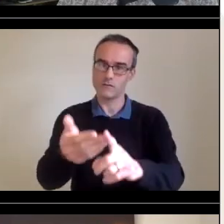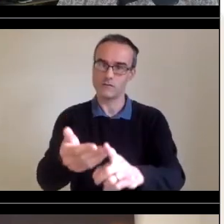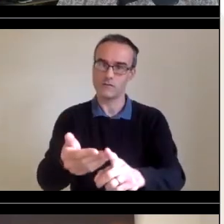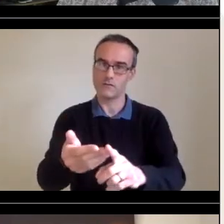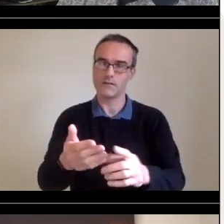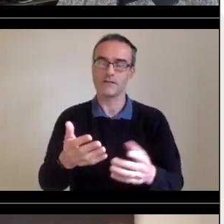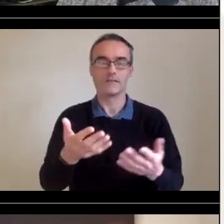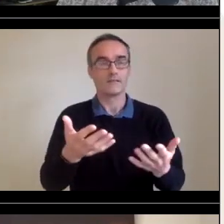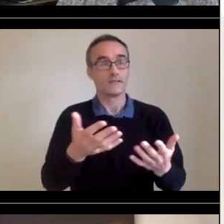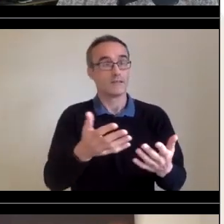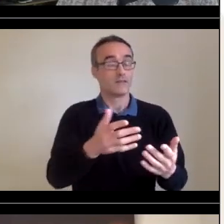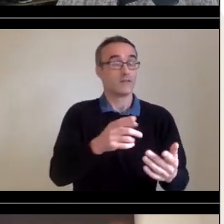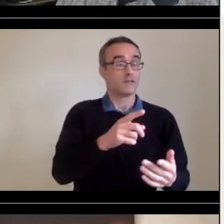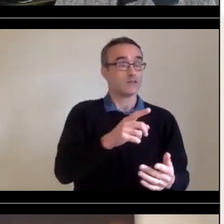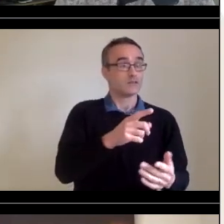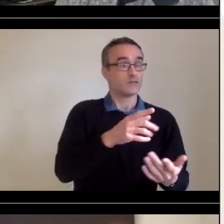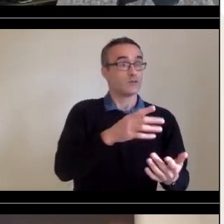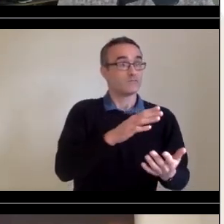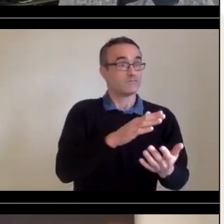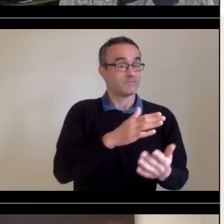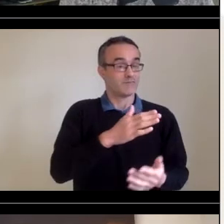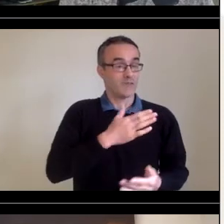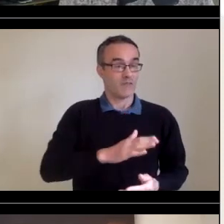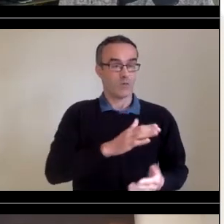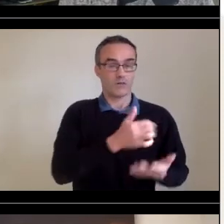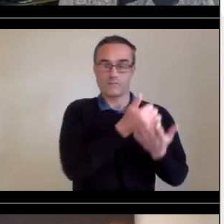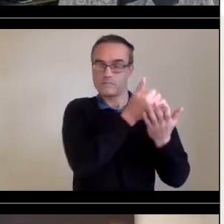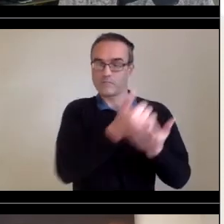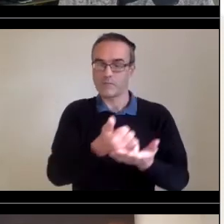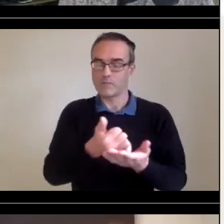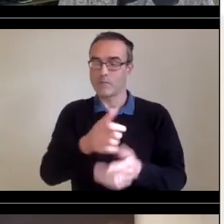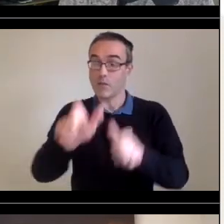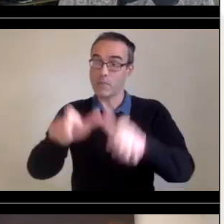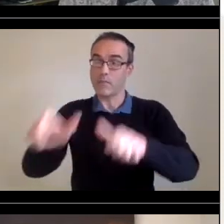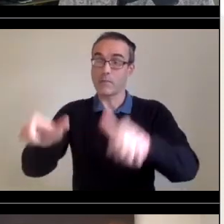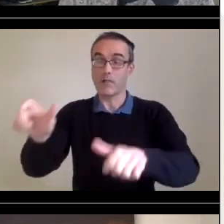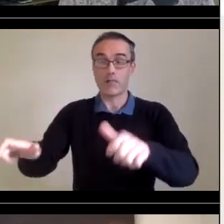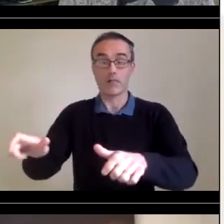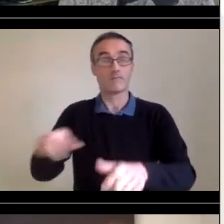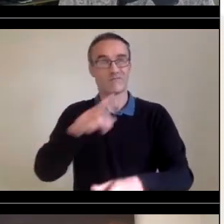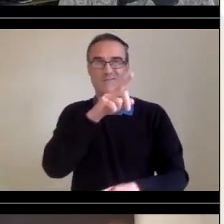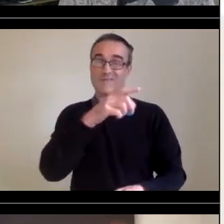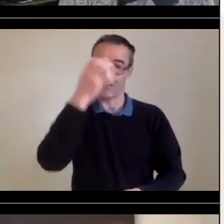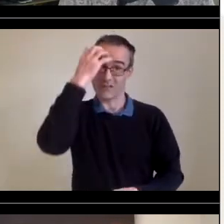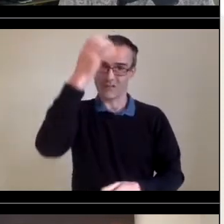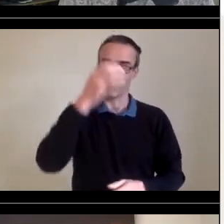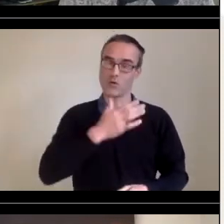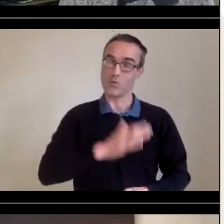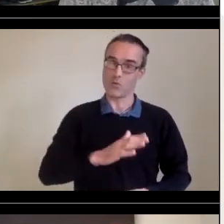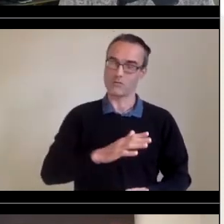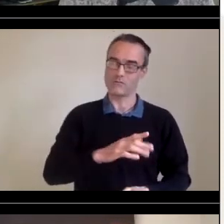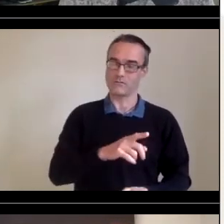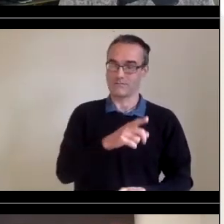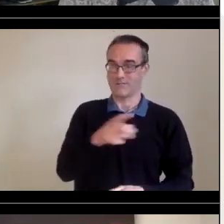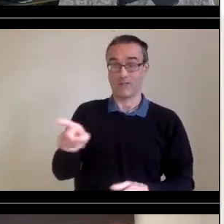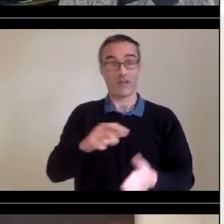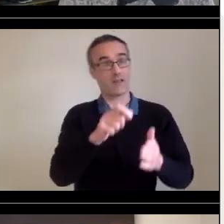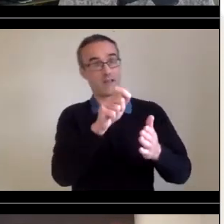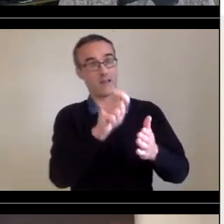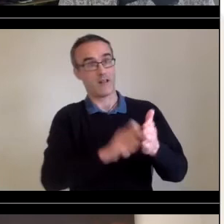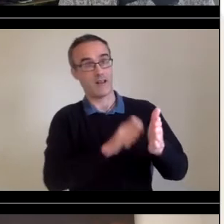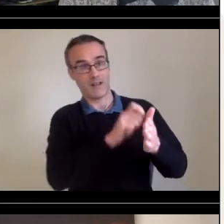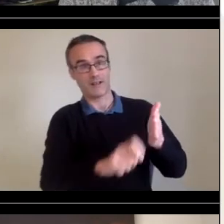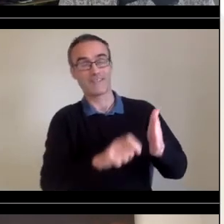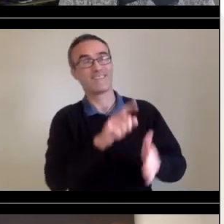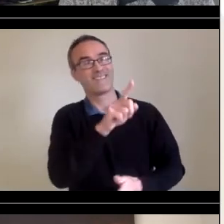security, that's the sort of thing that nation governments care about. They care about their electorate, they care about how to make